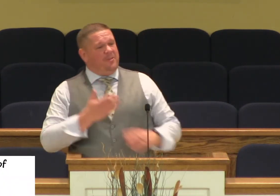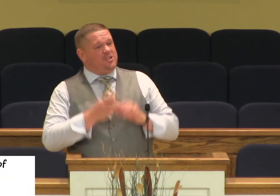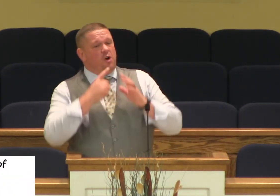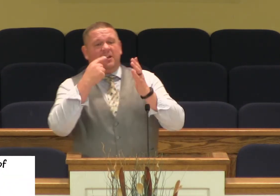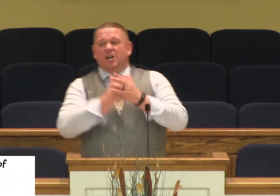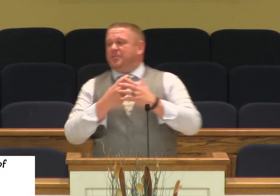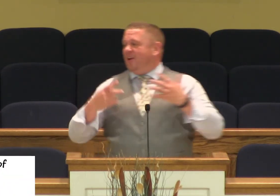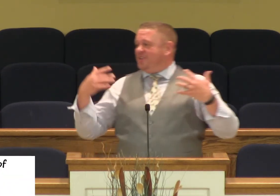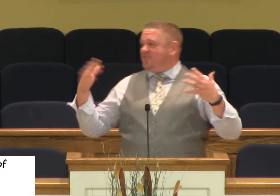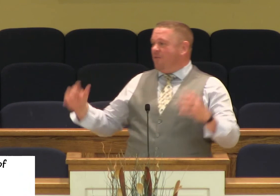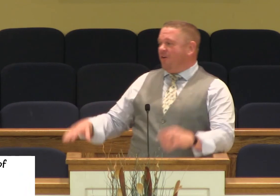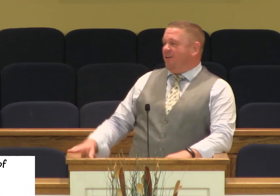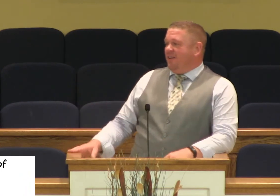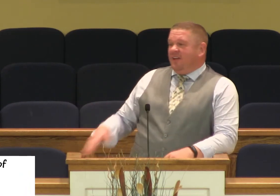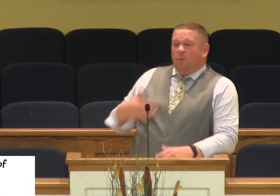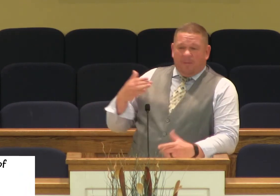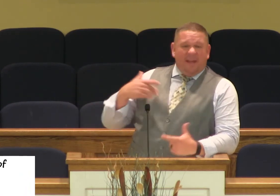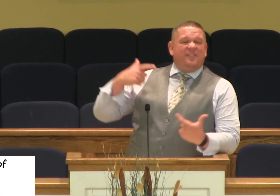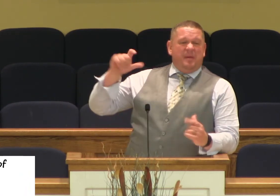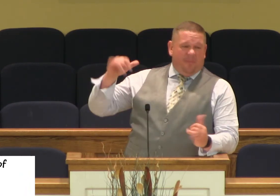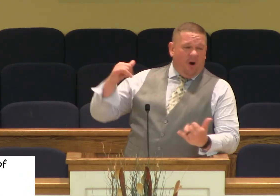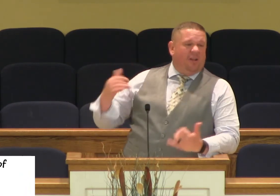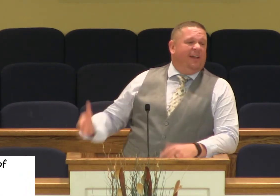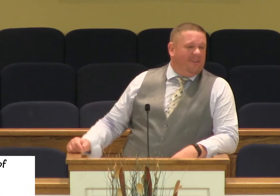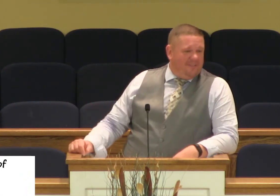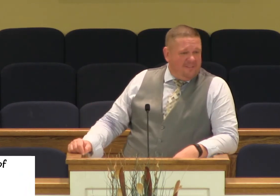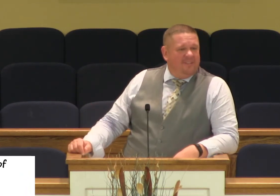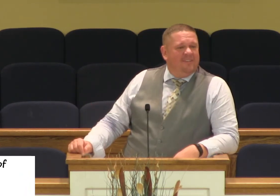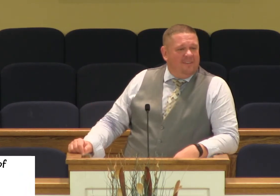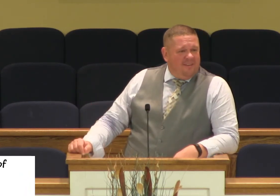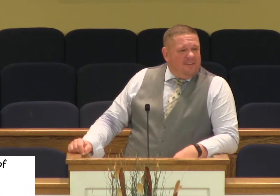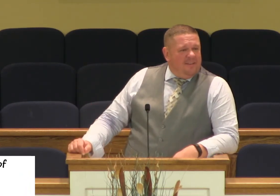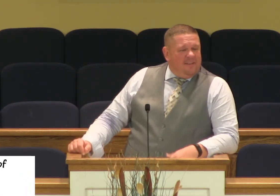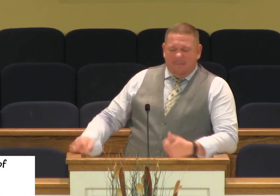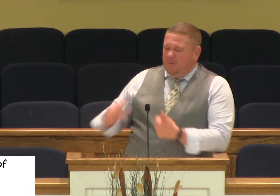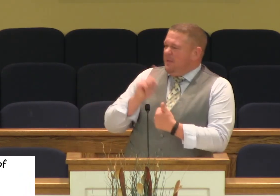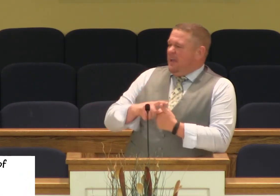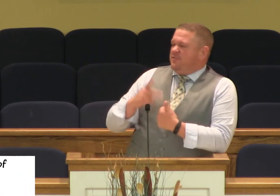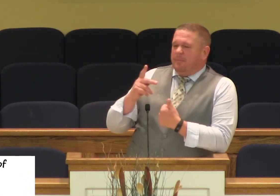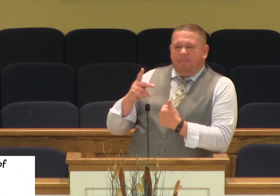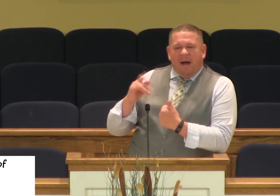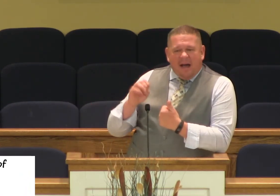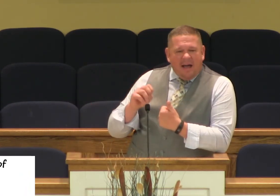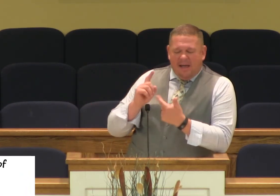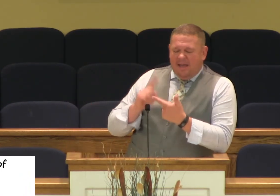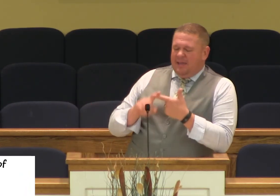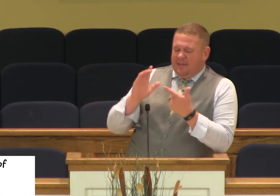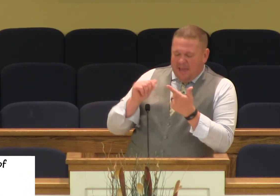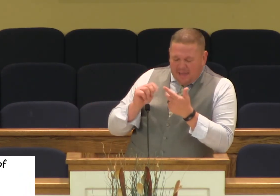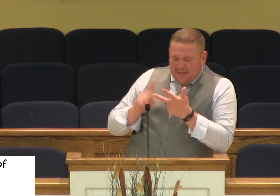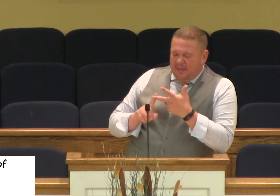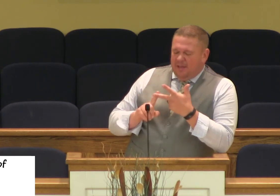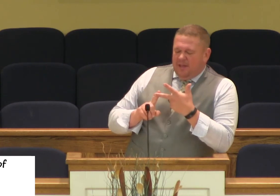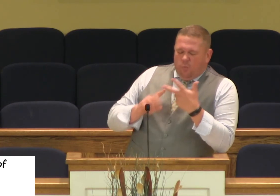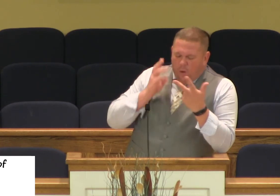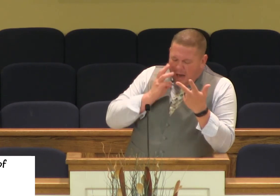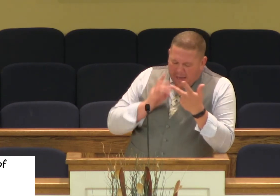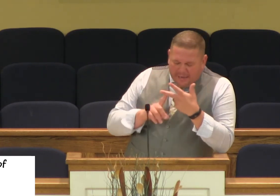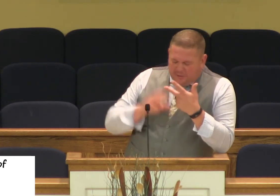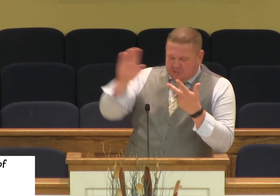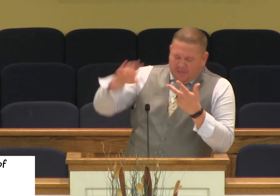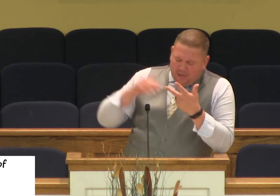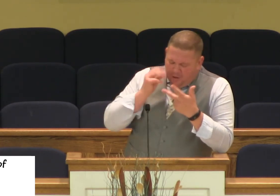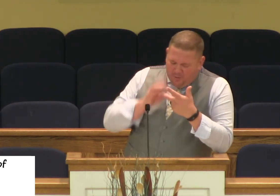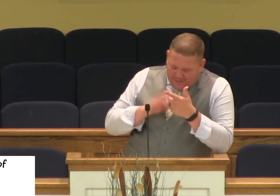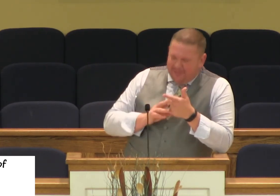talked about when the Show Me Gospel Project is over, we plan to have a big party here. I mean, we may have some pie, cake,